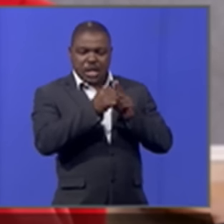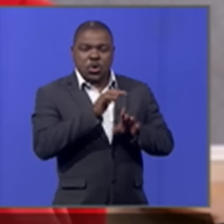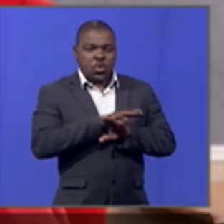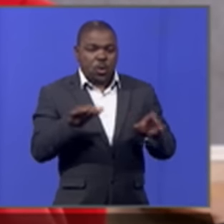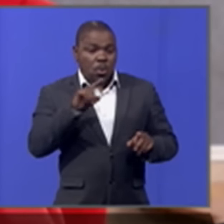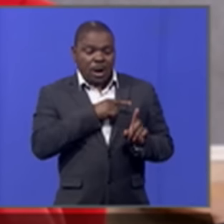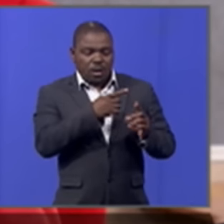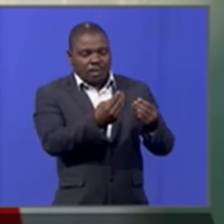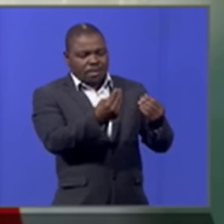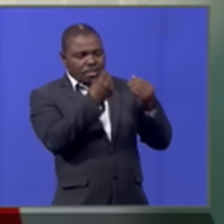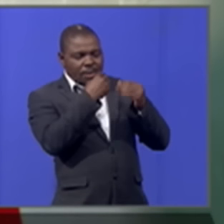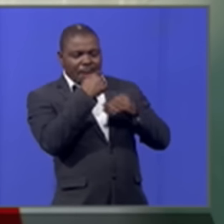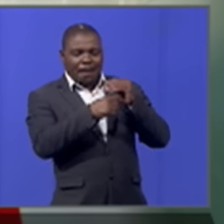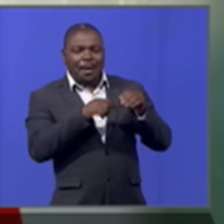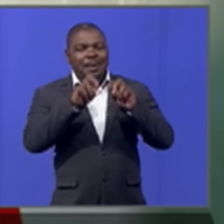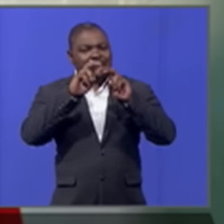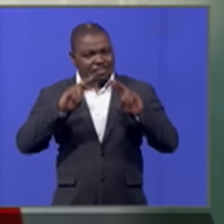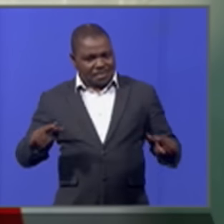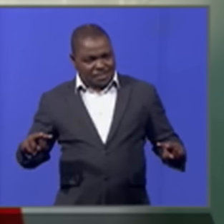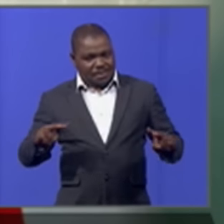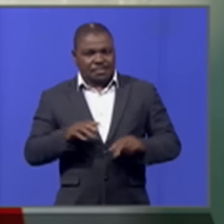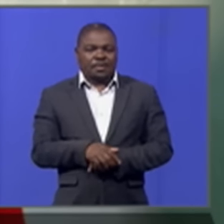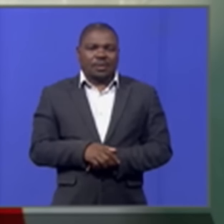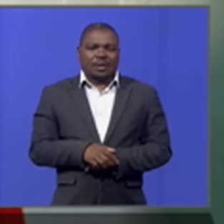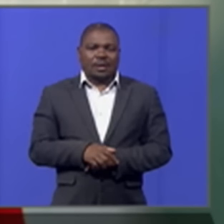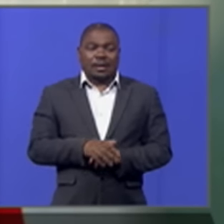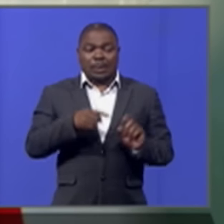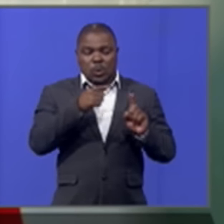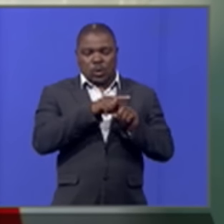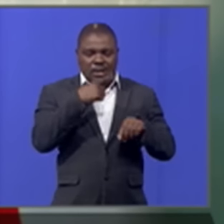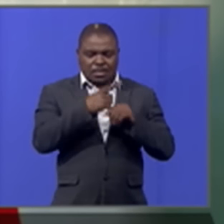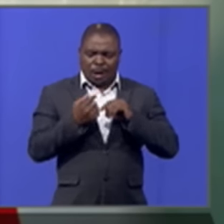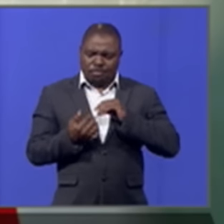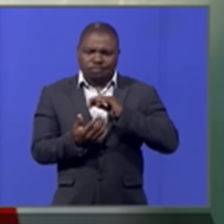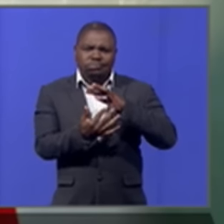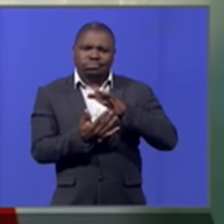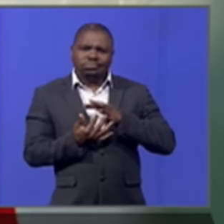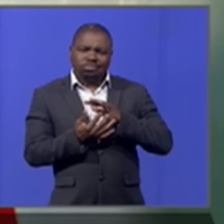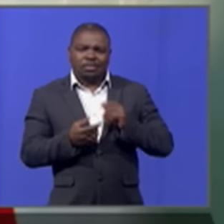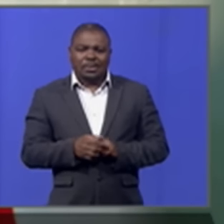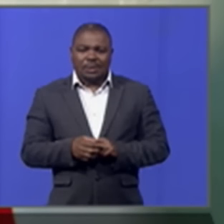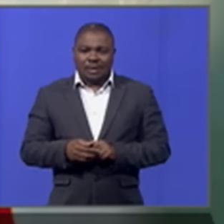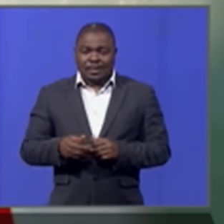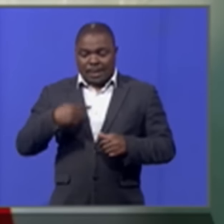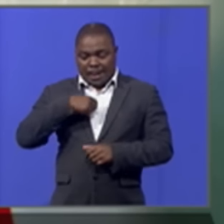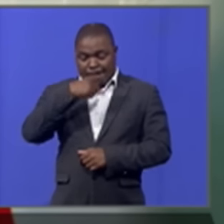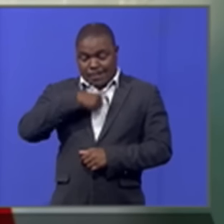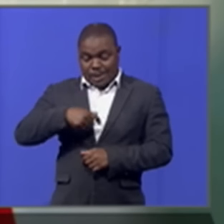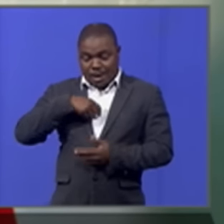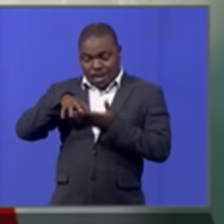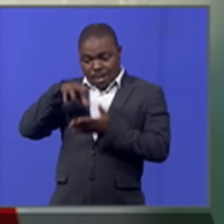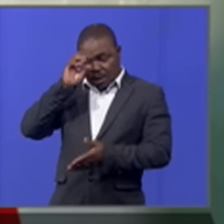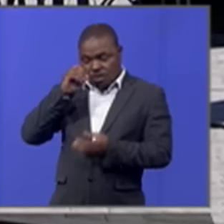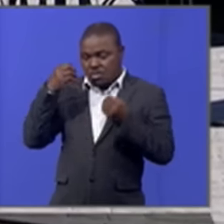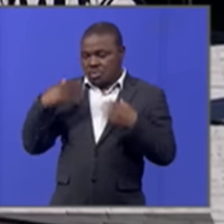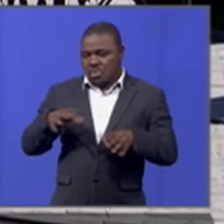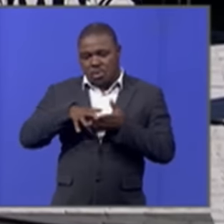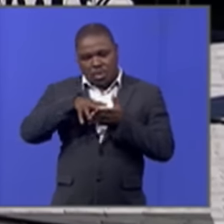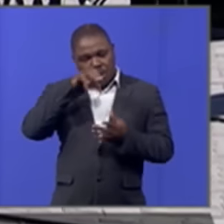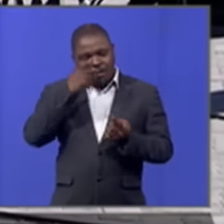he teaches us peace. And sometimes he also speaks some words of encouragement. And as personally as a learner, you learn a lot from